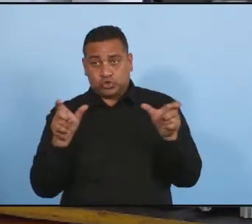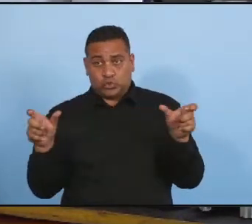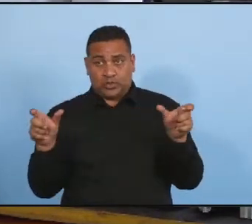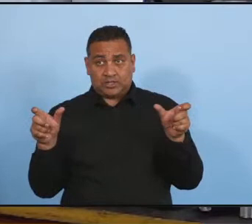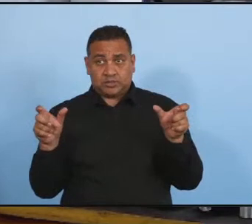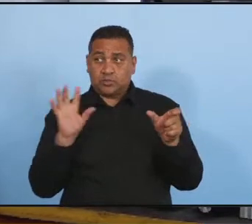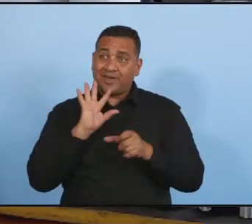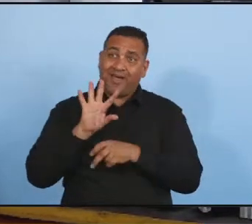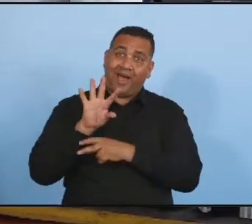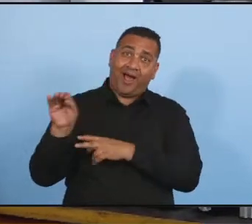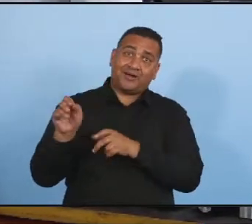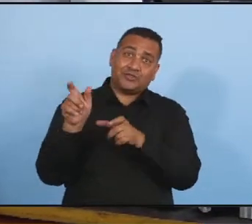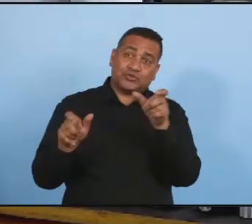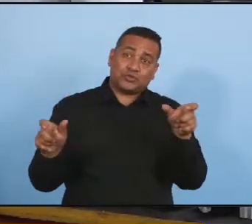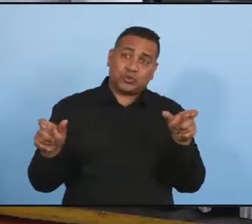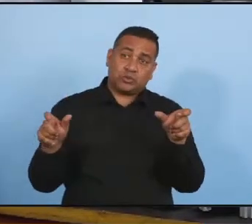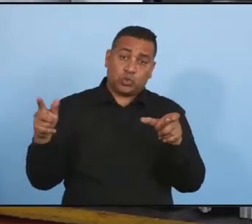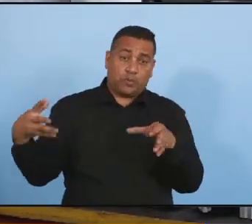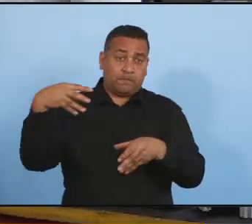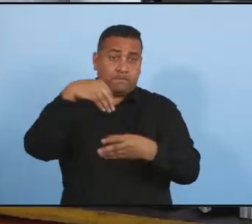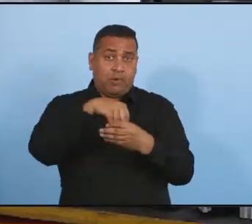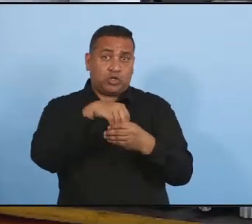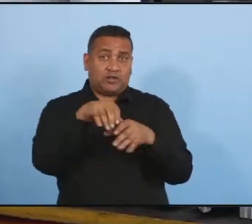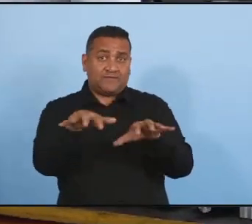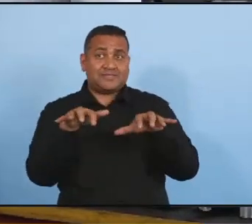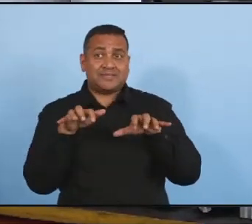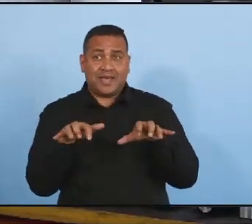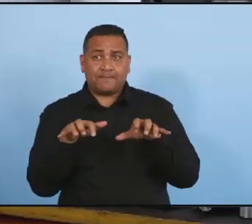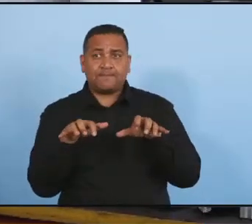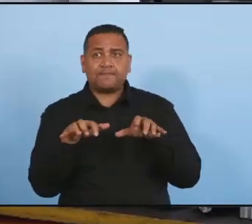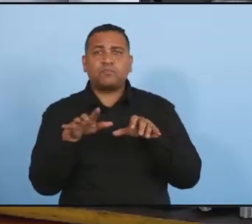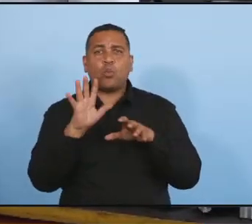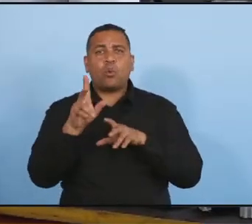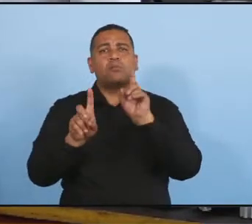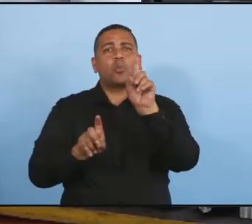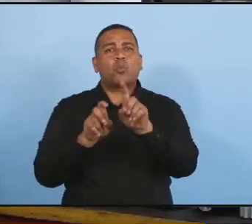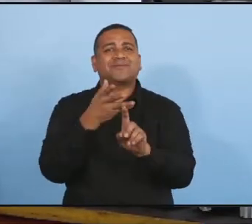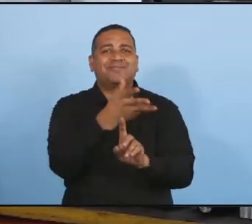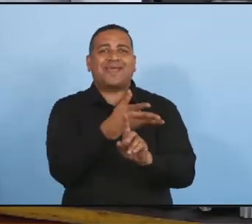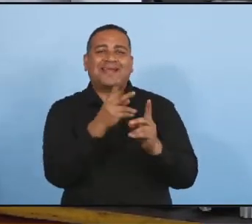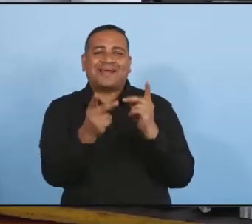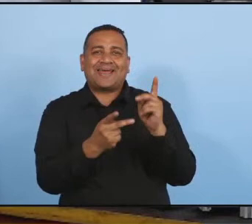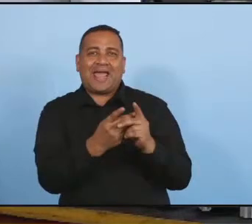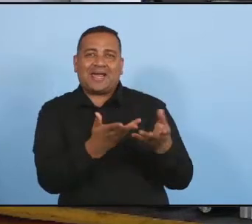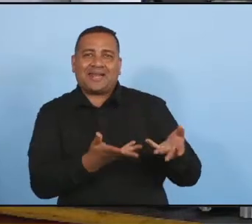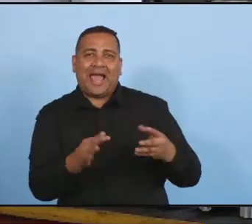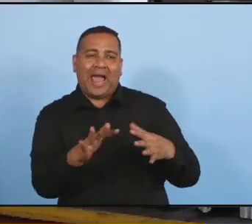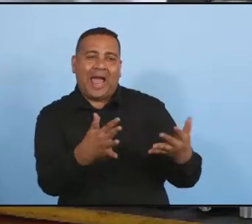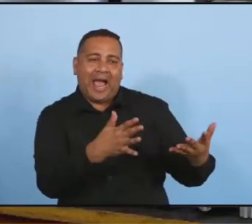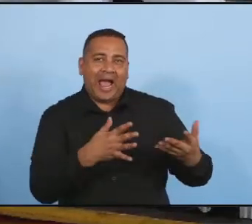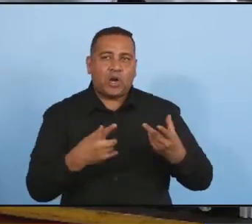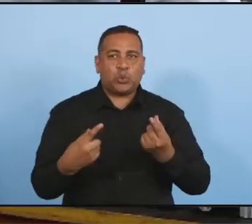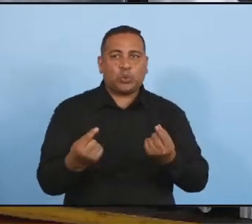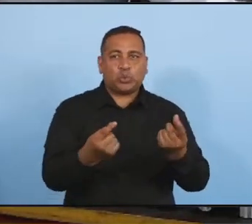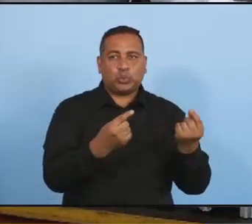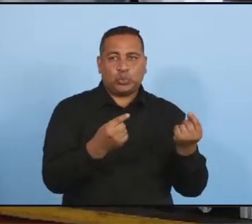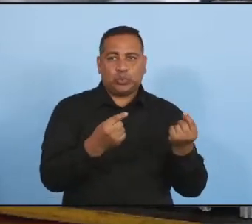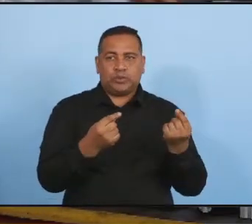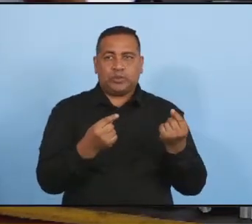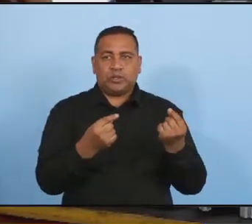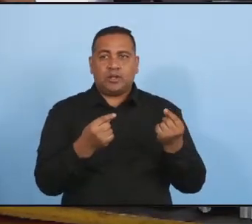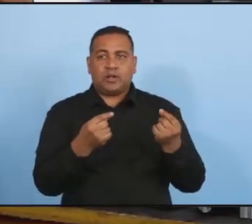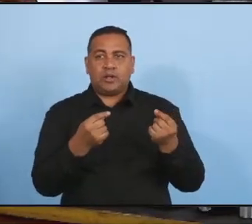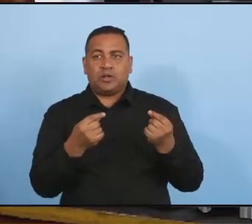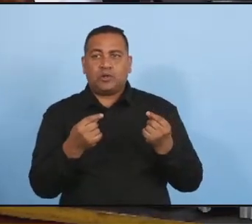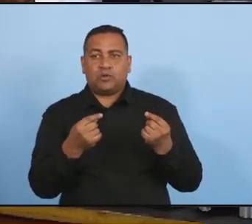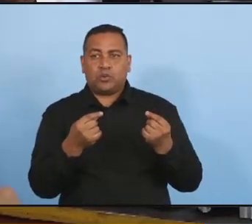It depends. Depends what the question is. What they ask him to do. All right. Now that is a gear right at the far end. Yes. I